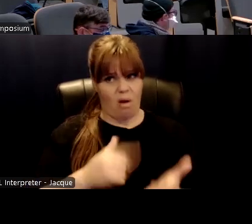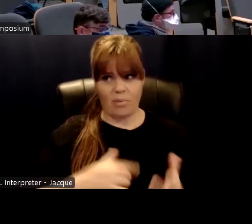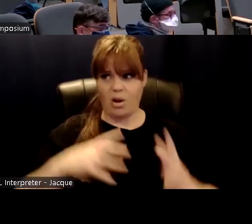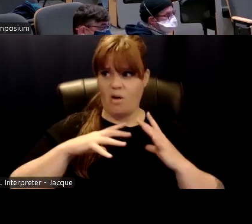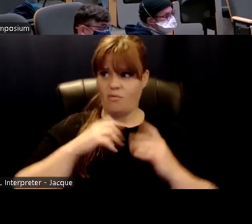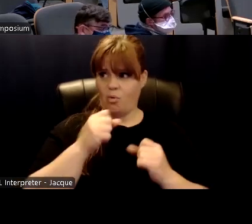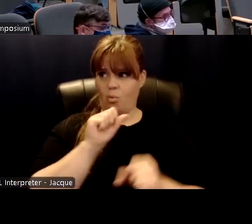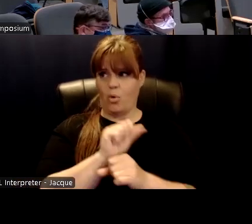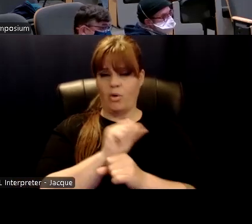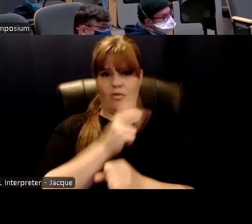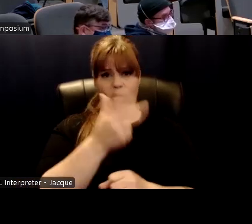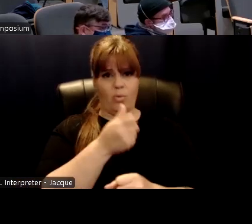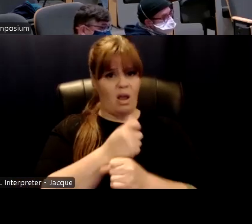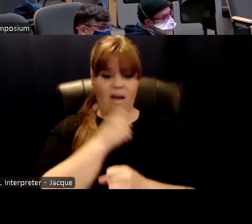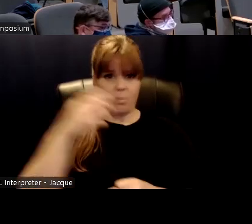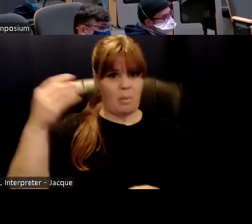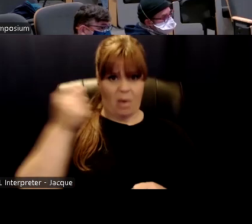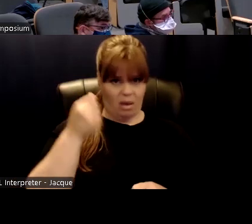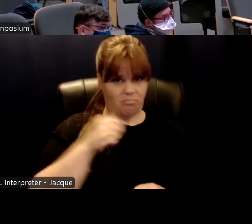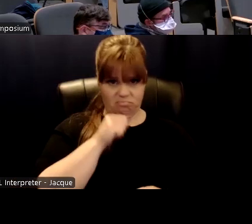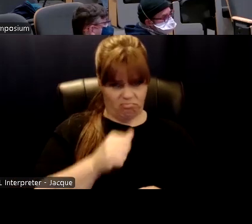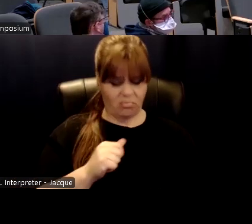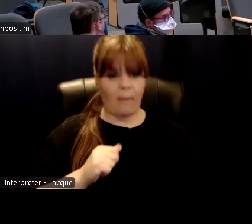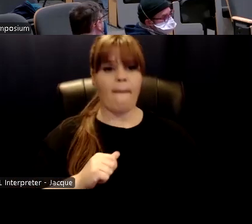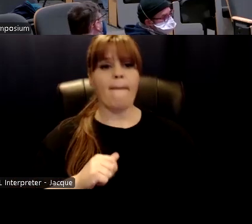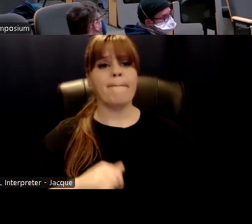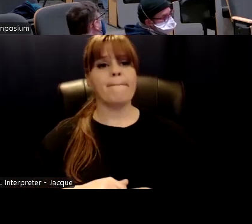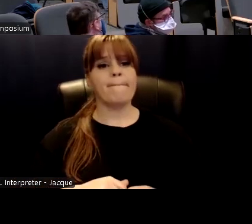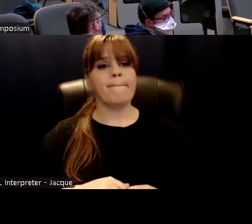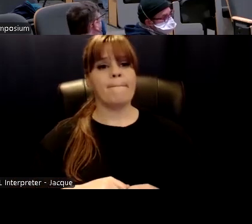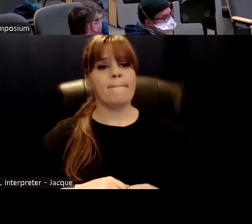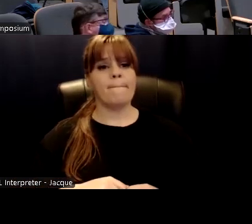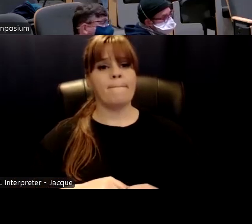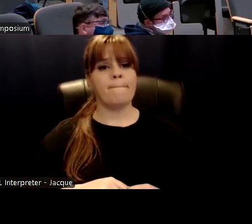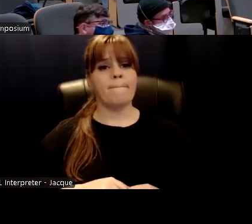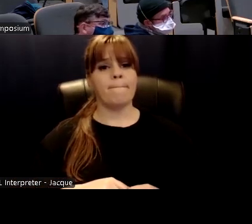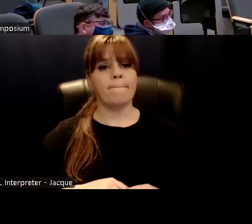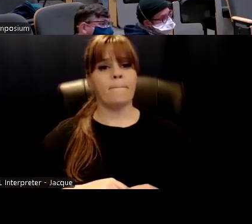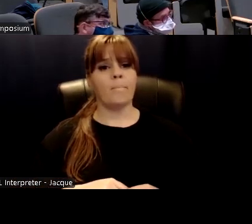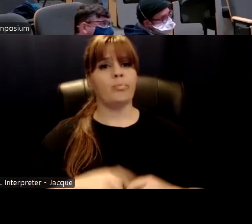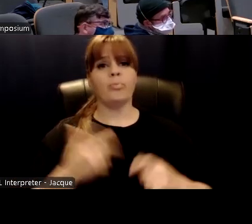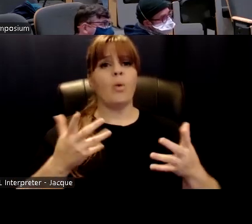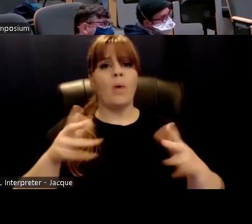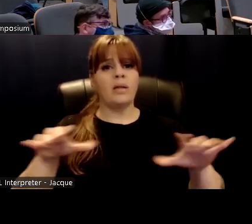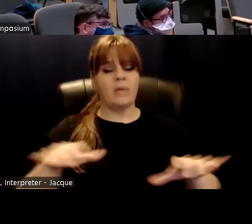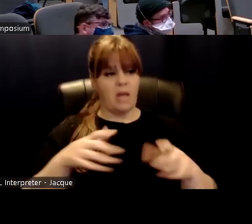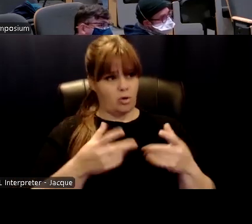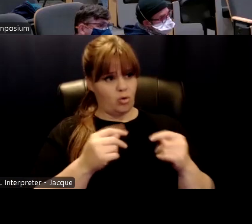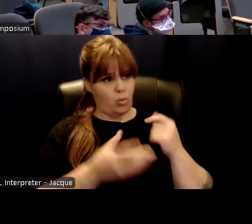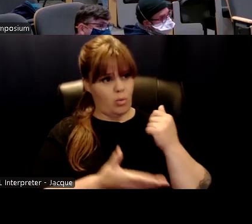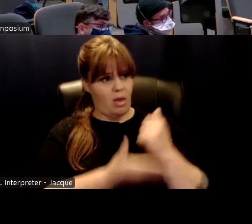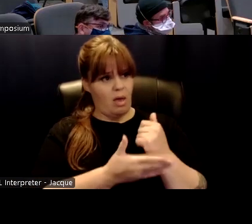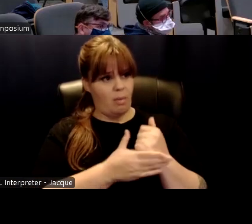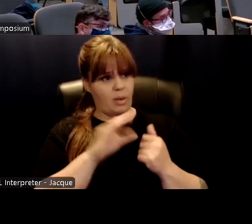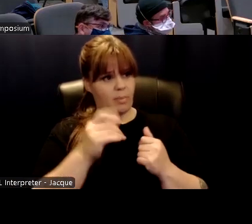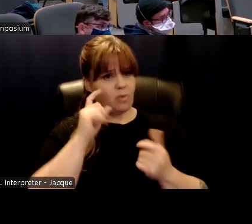years and haven't been paid. What is being done to try and help companies recognize what is happening?